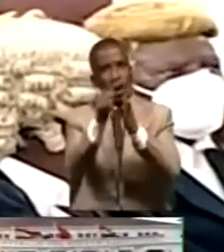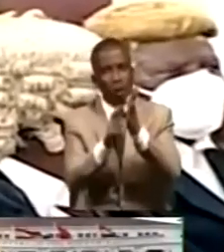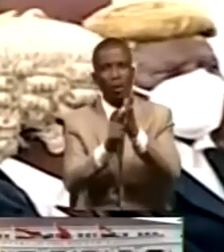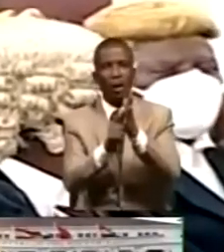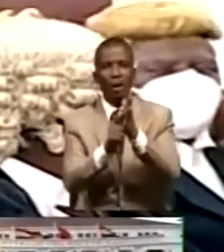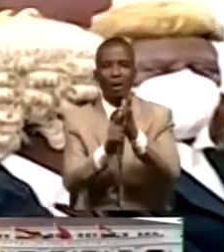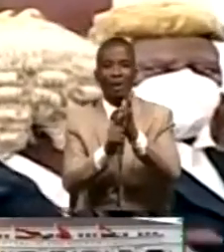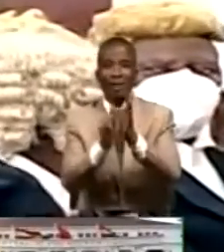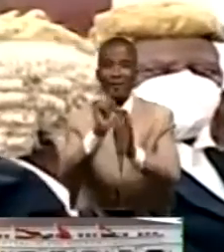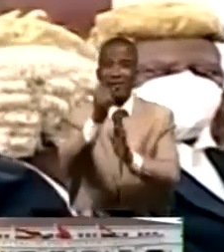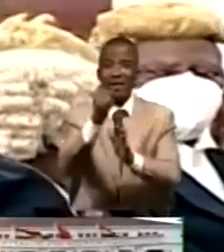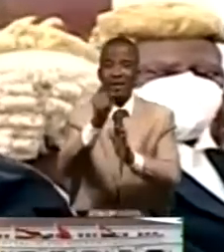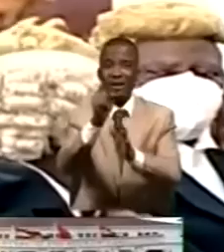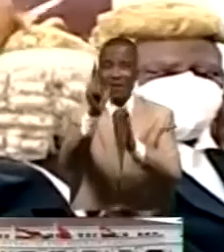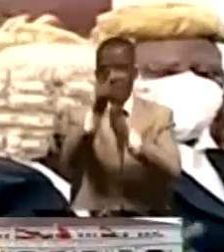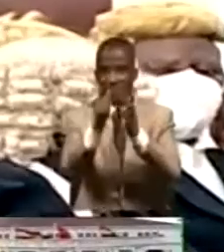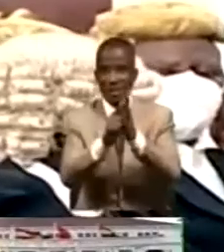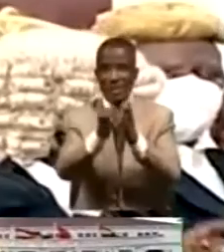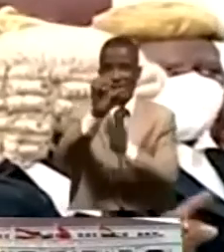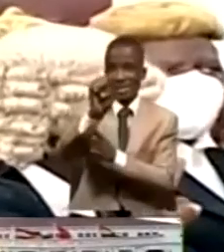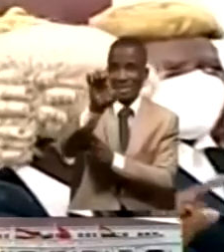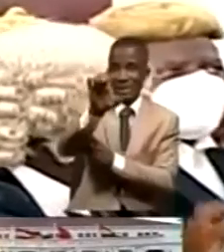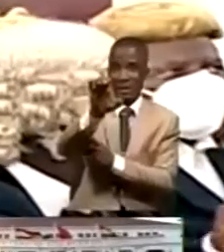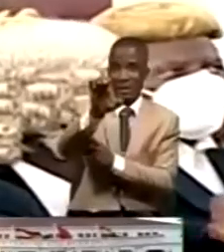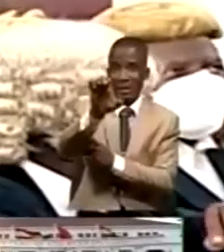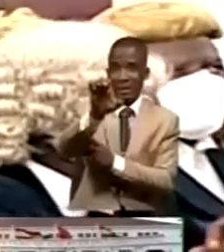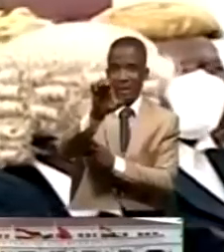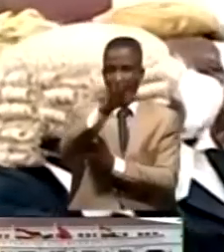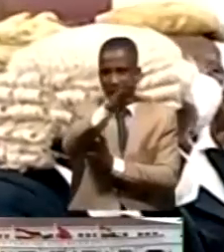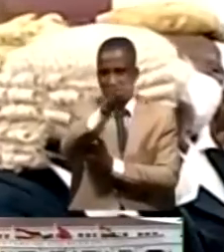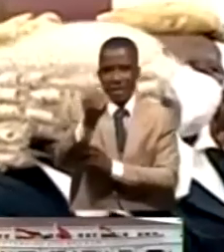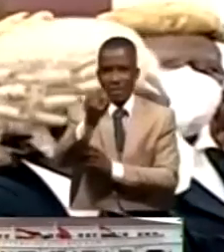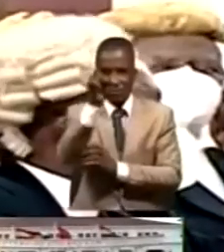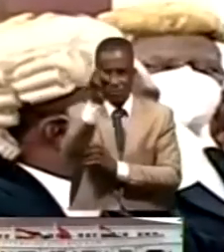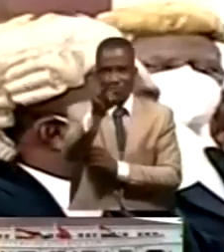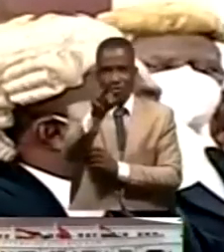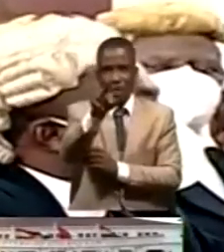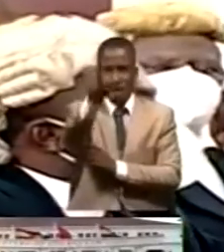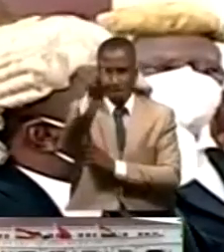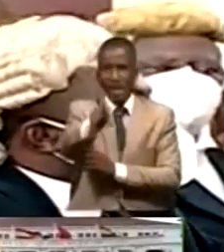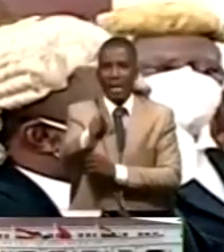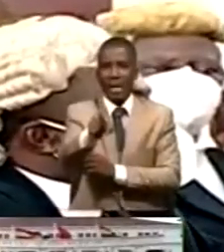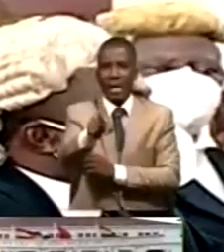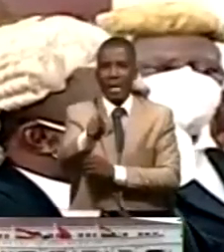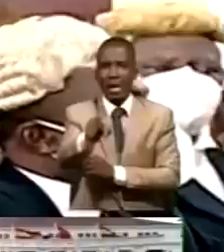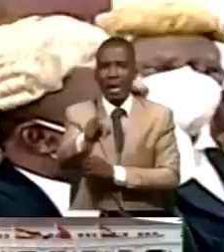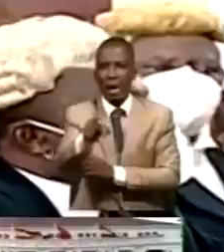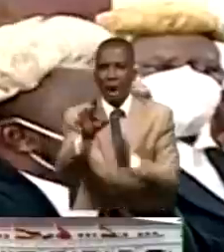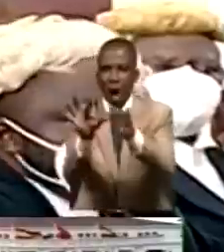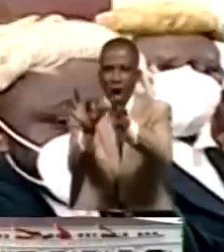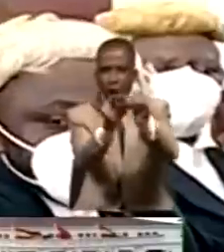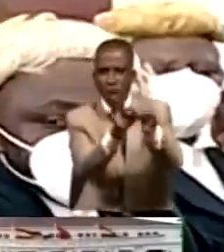the first respondent, together with you, the agents, were supposed to assemble and collate